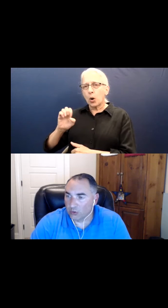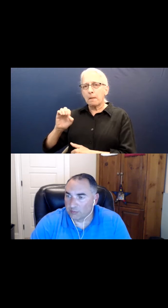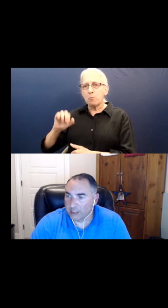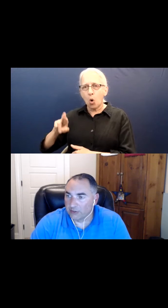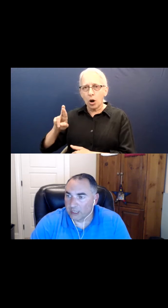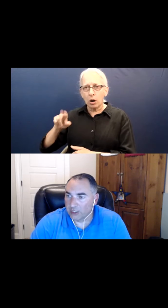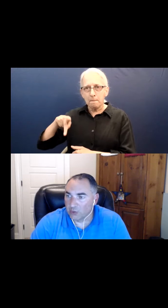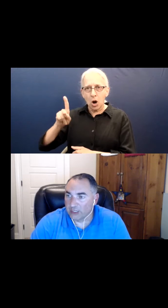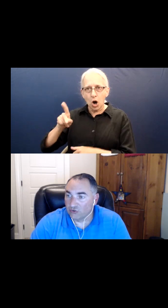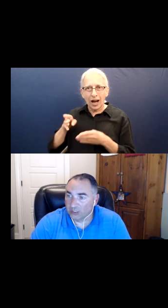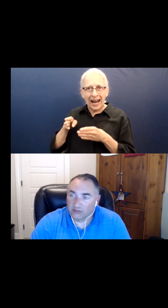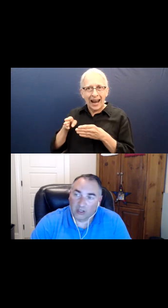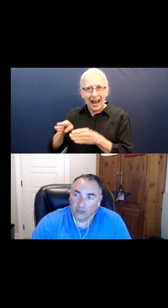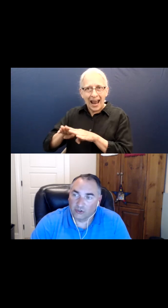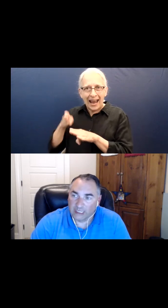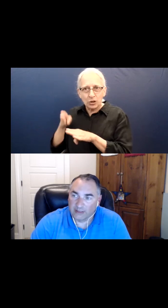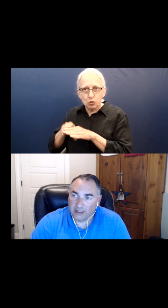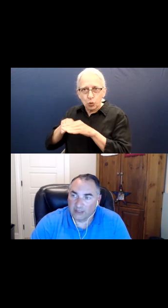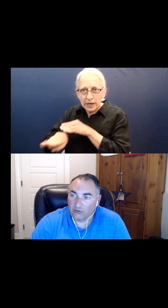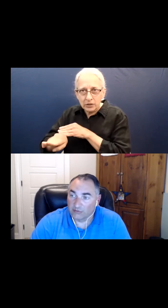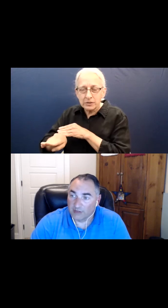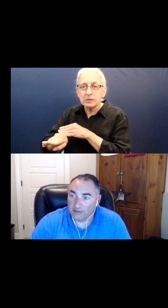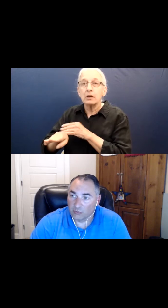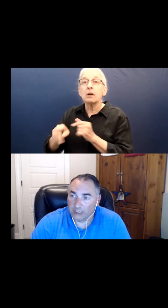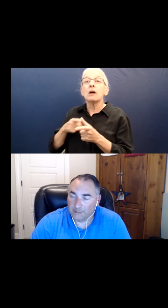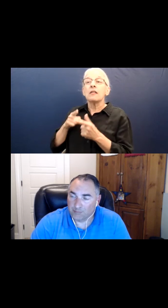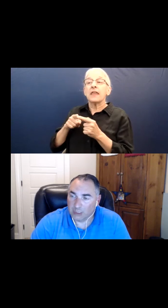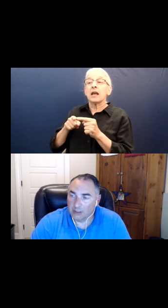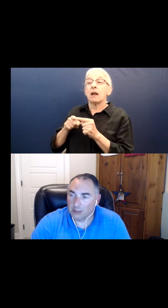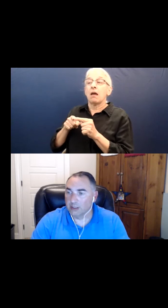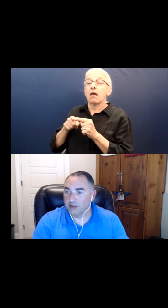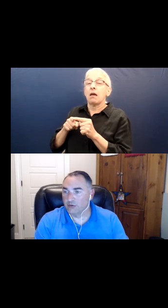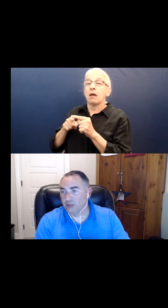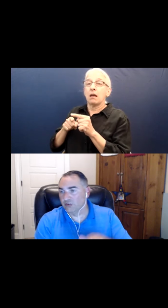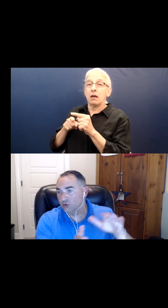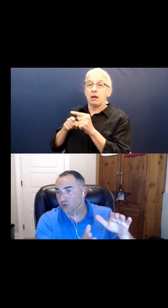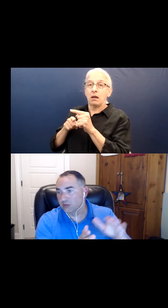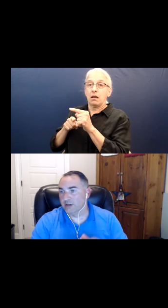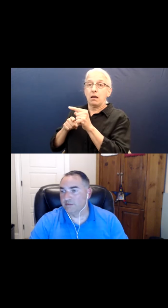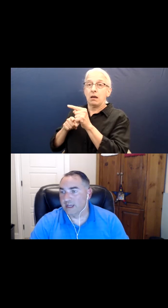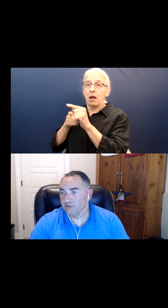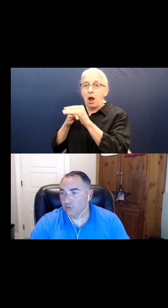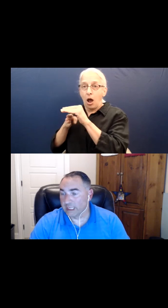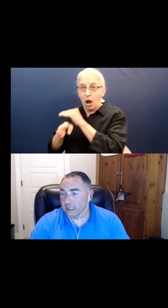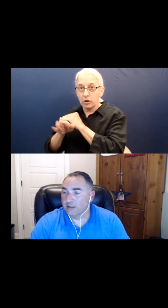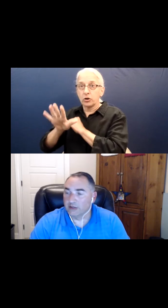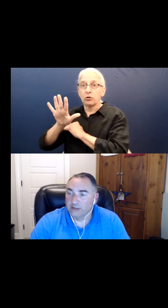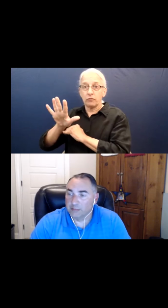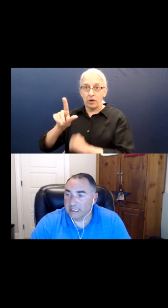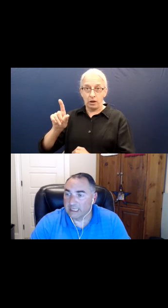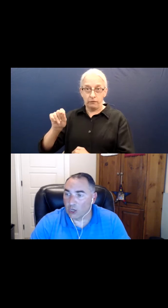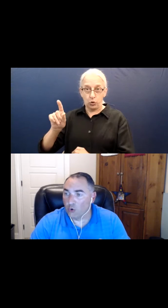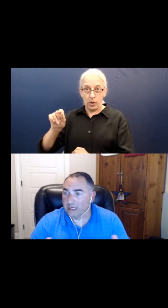moving northbound and going just underneath SR 520. Just north of 520, there